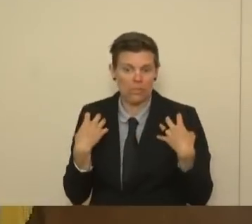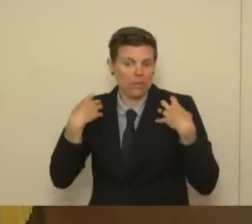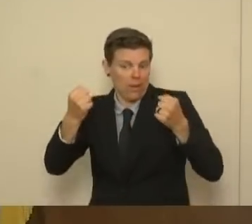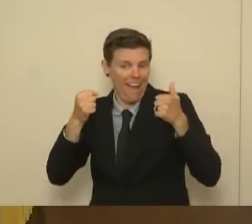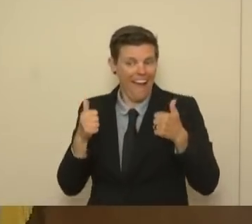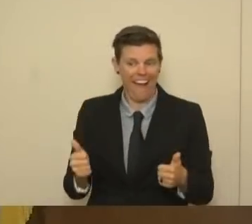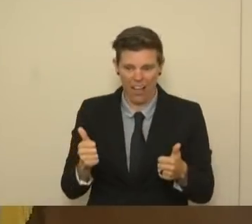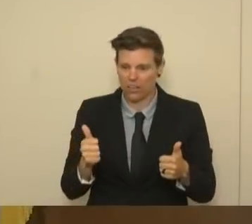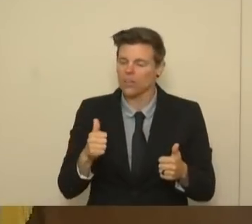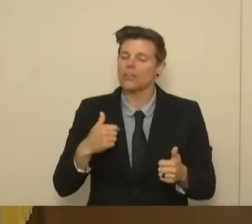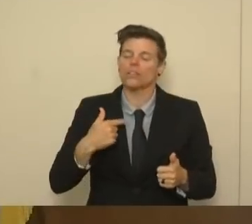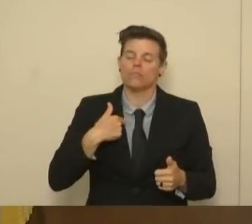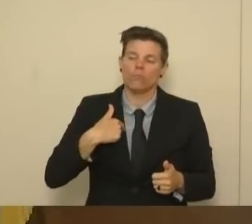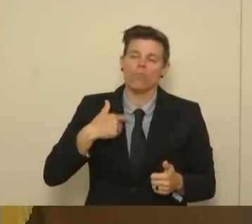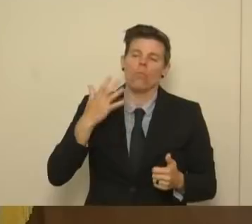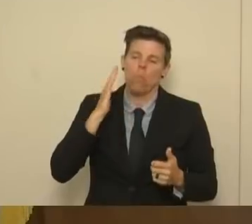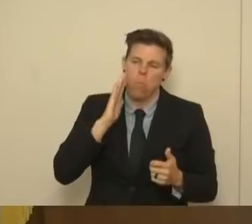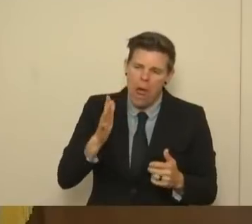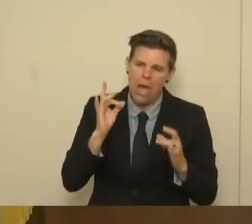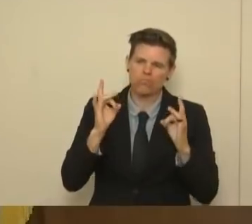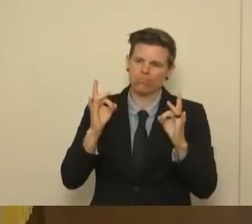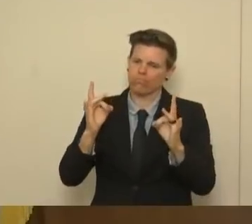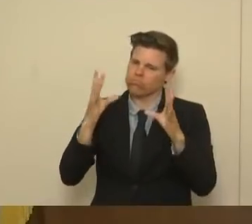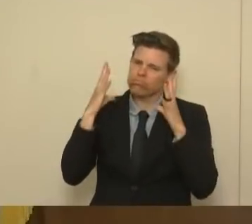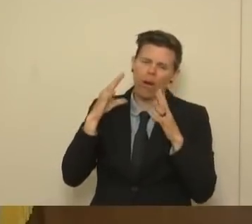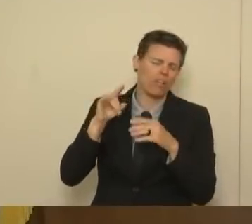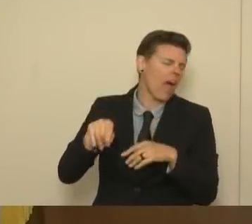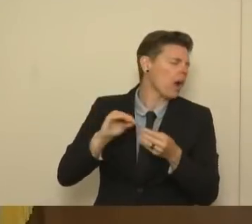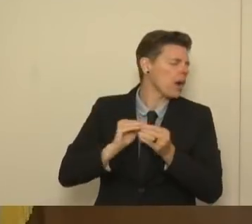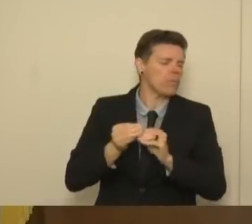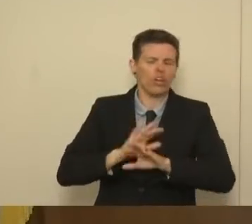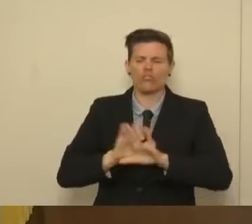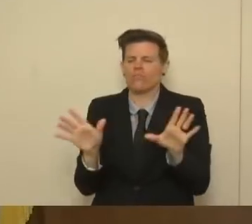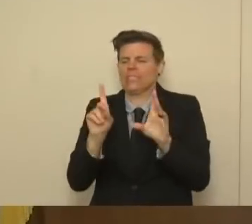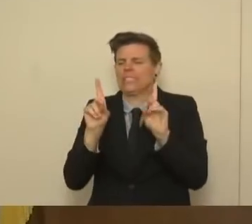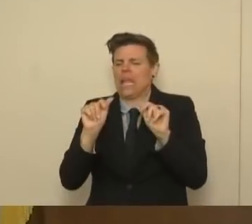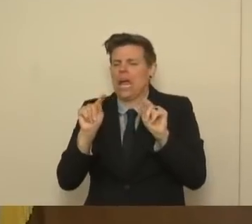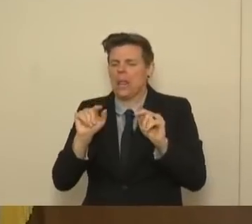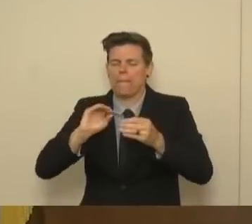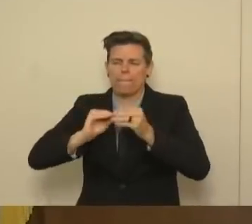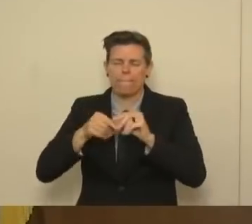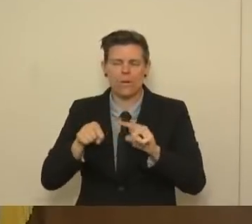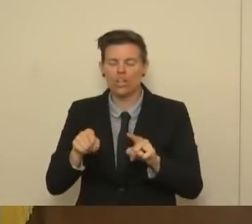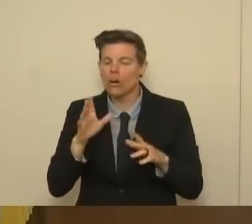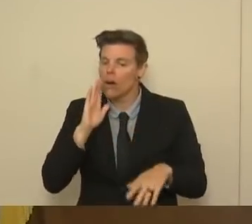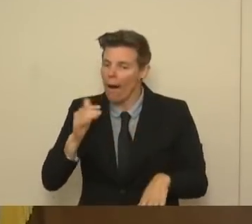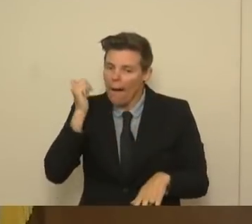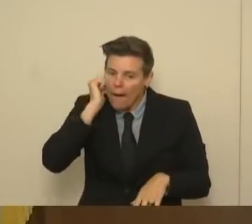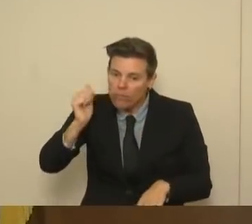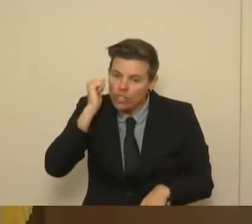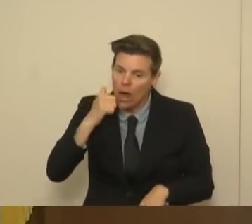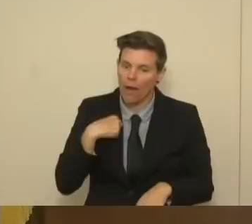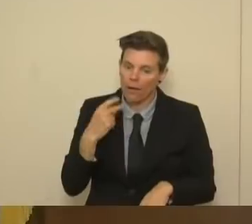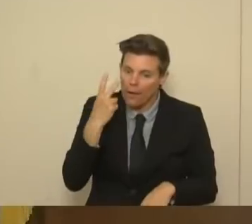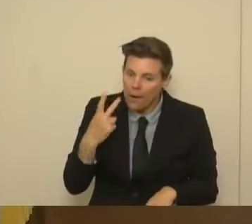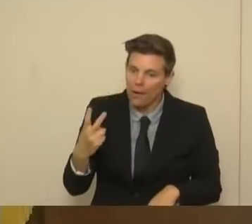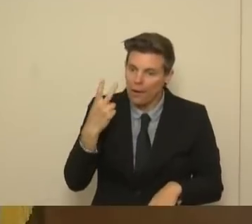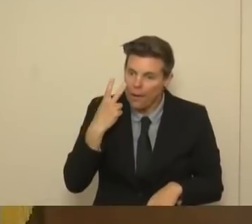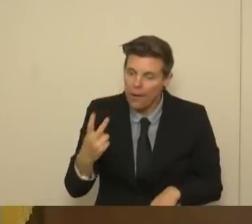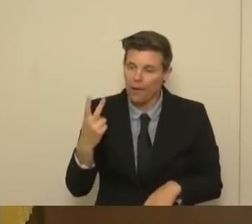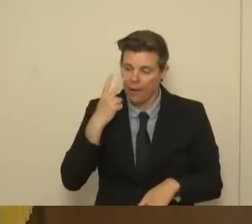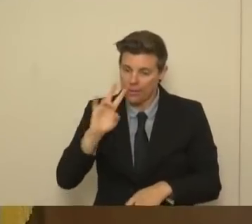is horrific data to have to deal with every single day, 7 days a